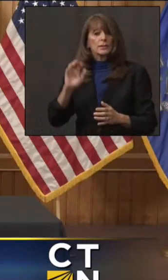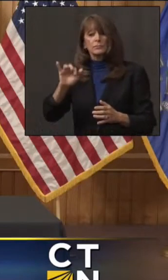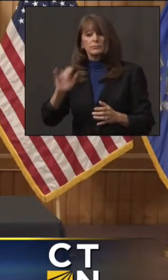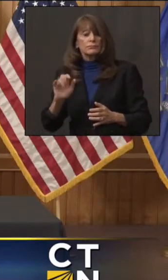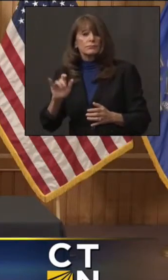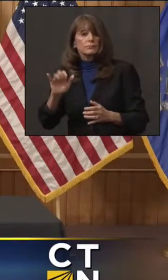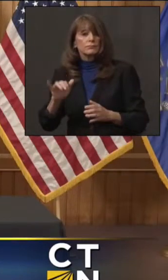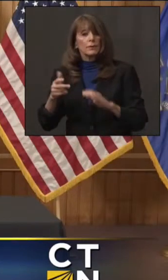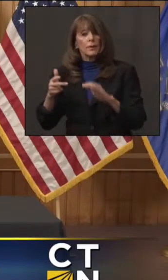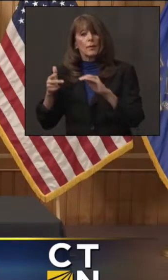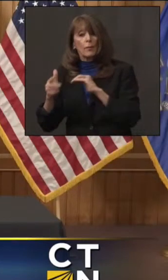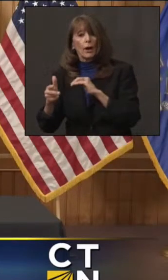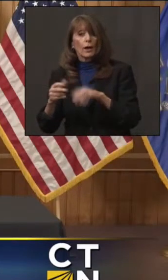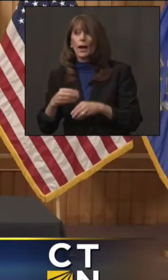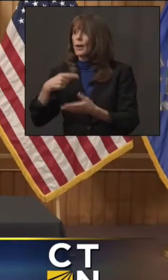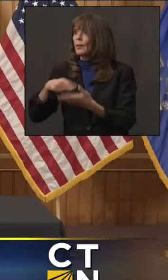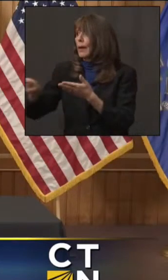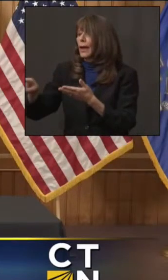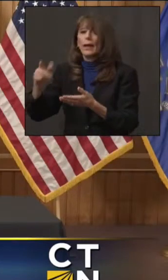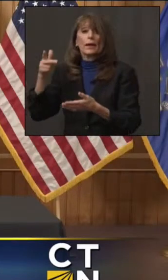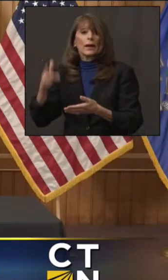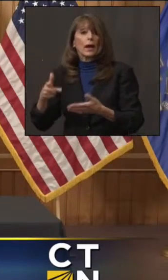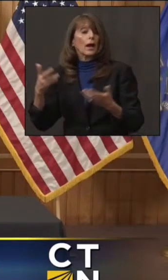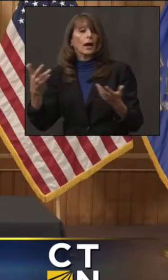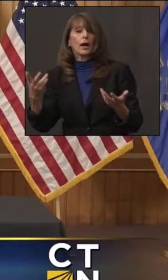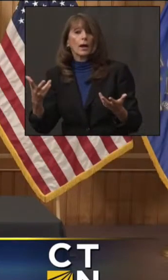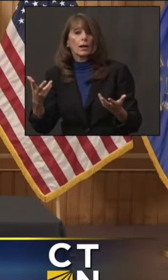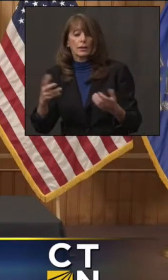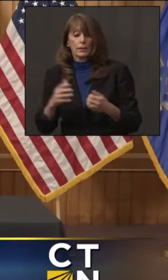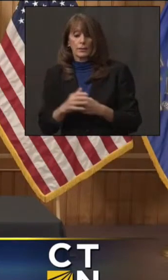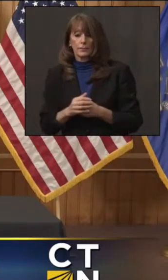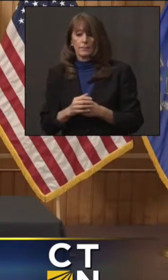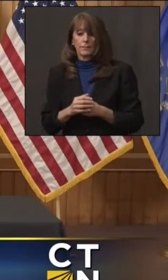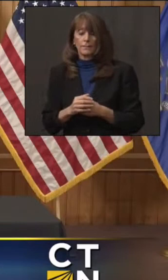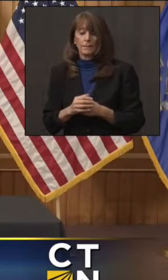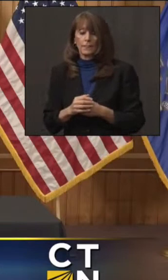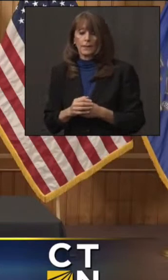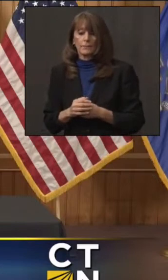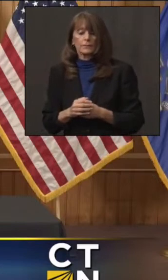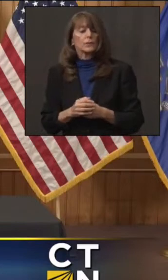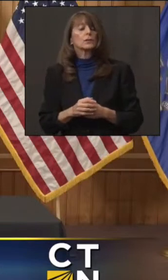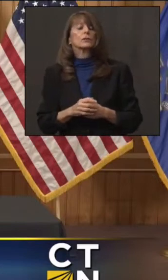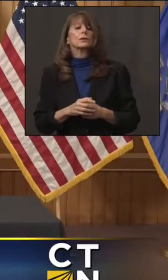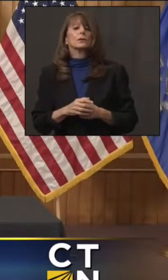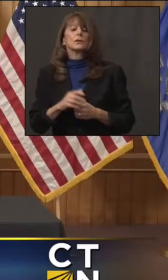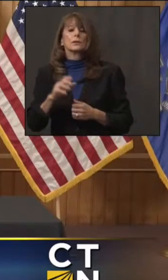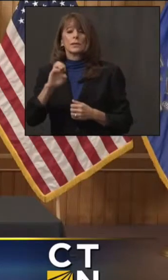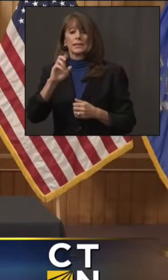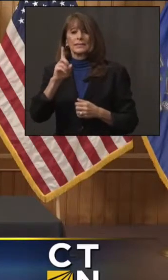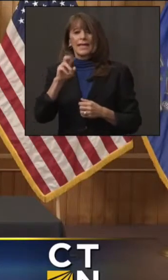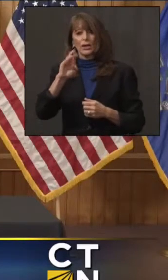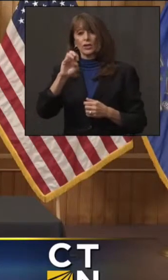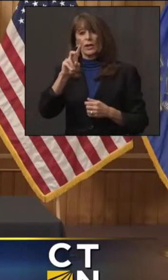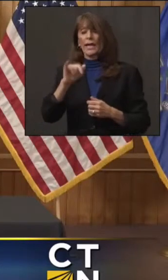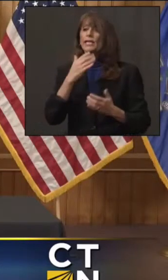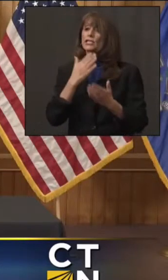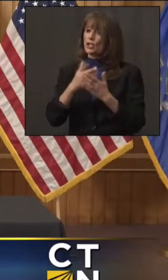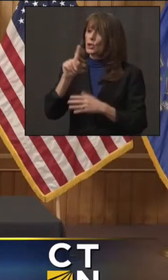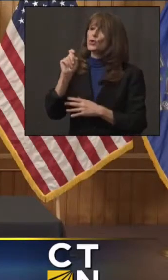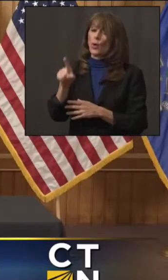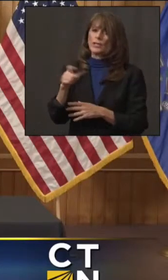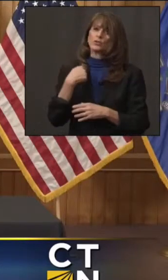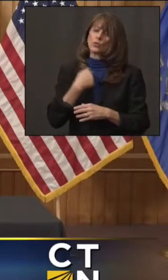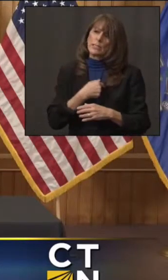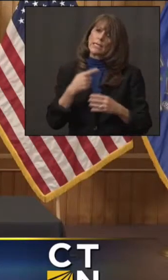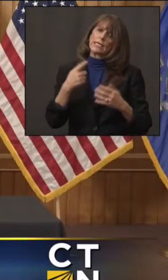car. Yeah. Yeah, I'll be happy to take a stab at that. That's a great question, and that's a question we're asking ourselves every